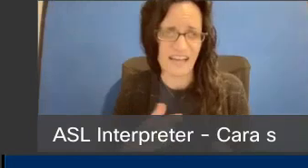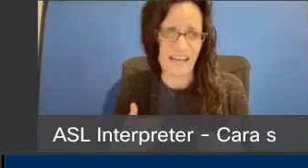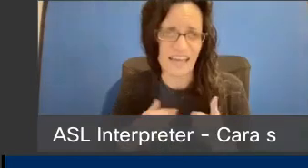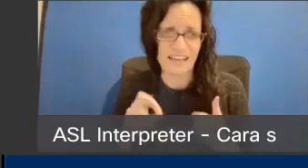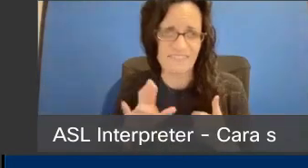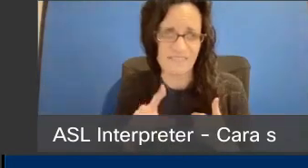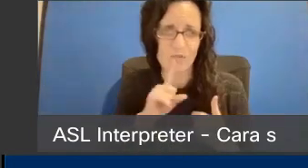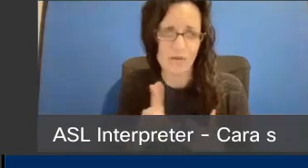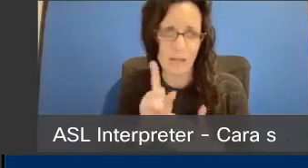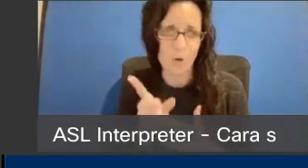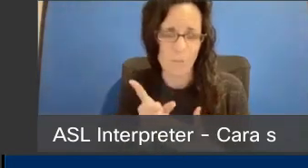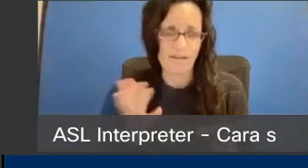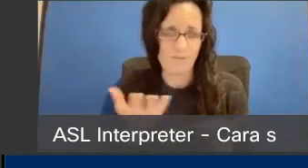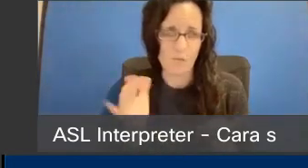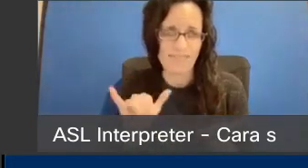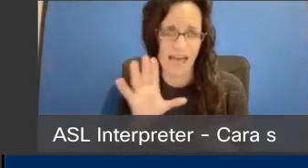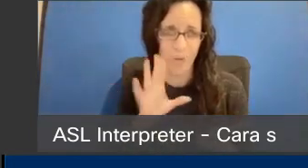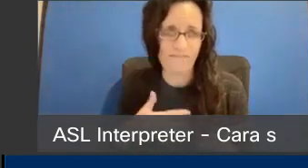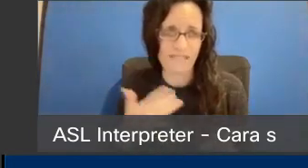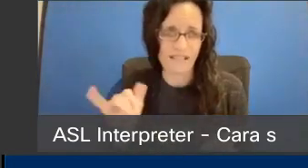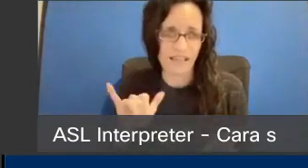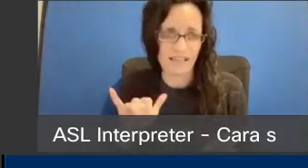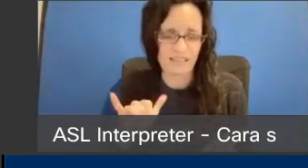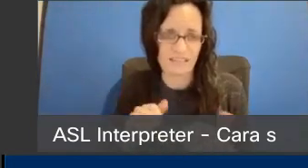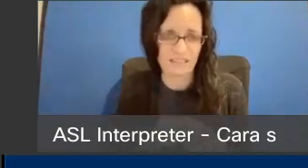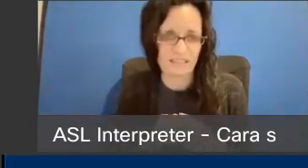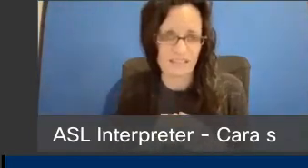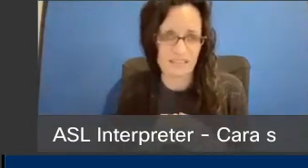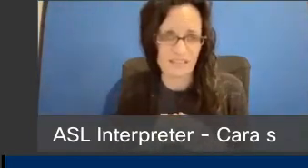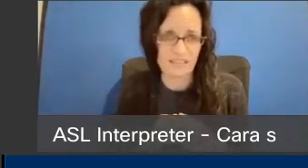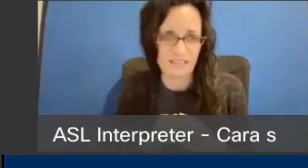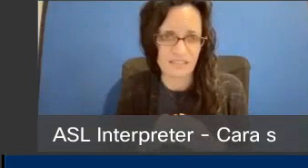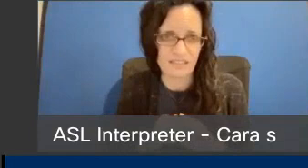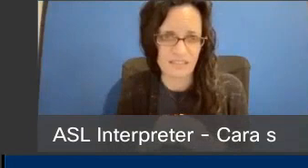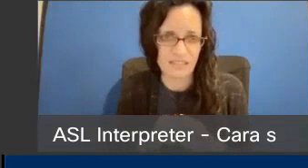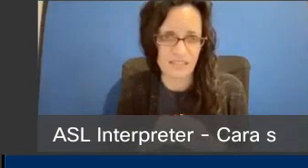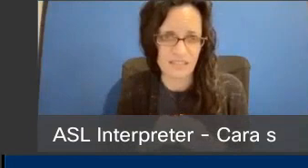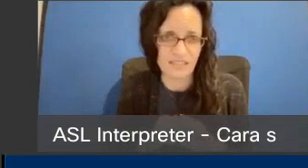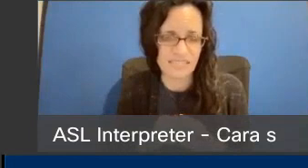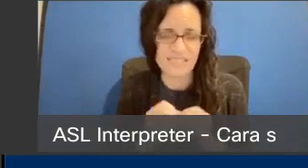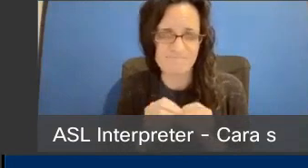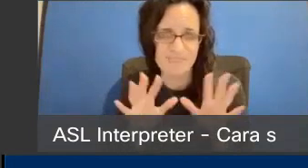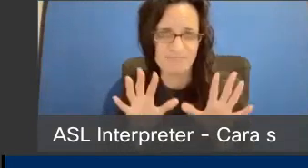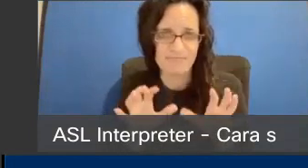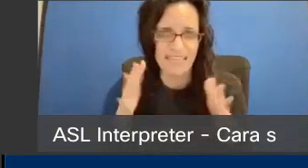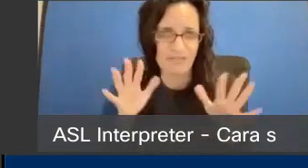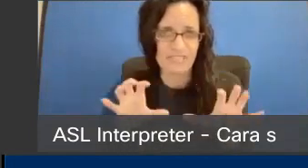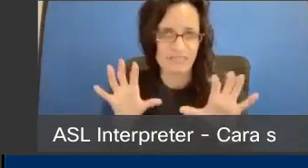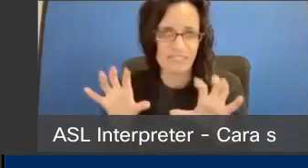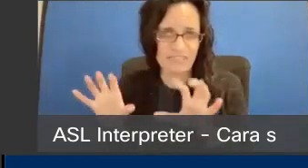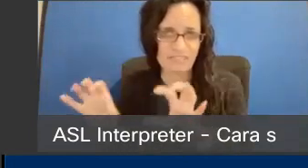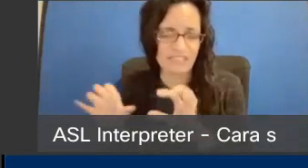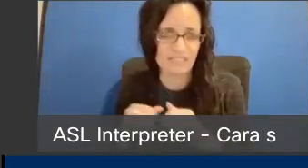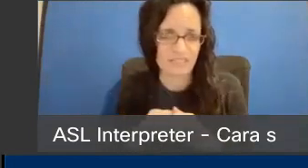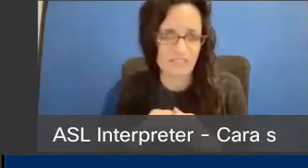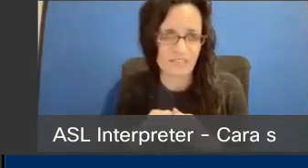like to just put everything, not have to do it. But there's that part of you,